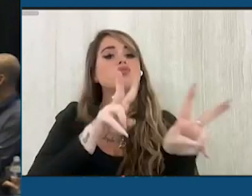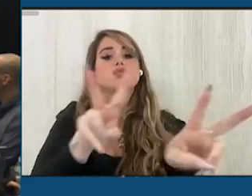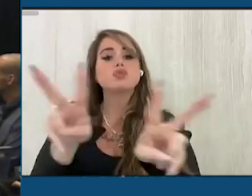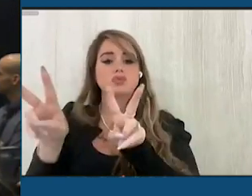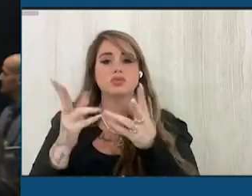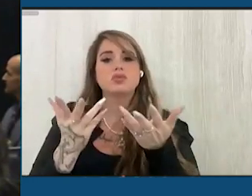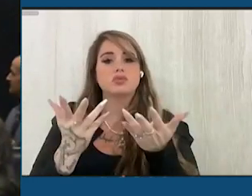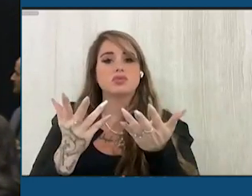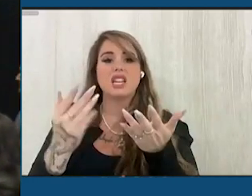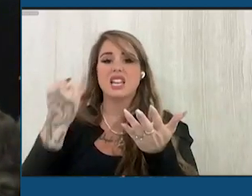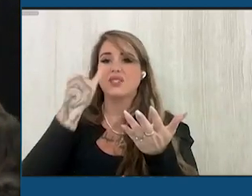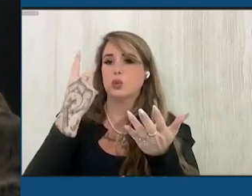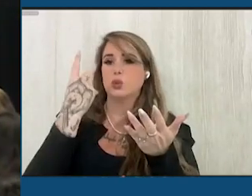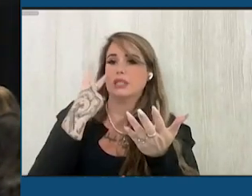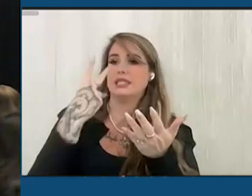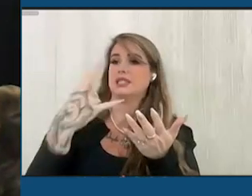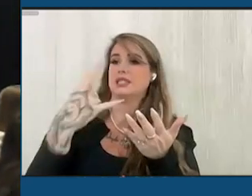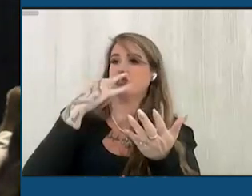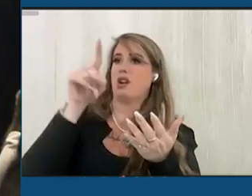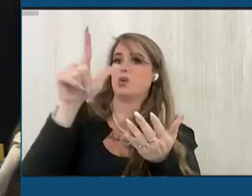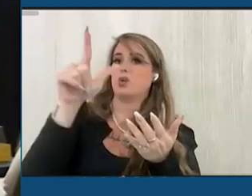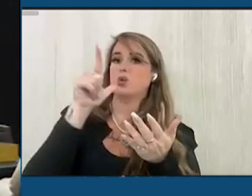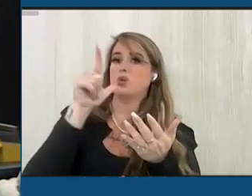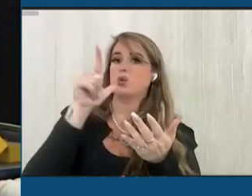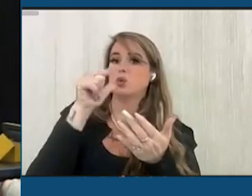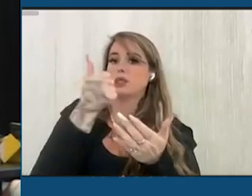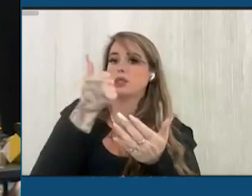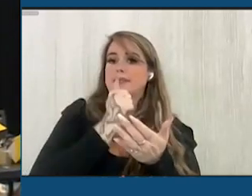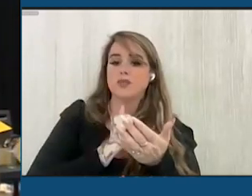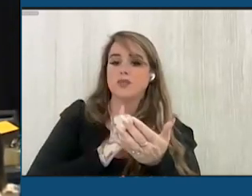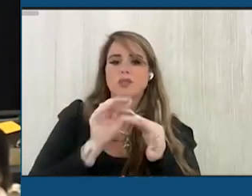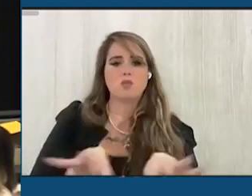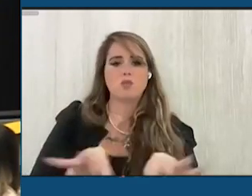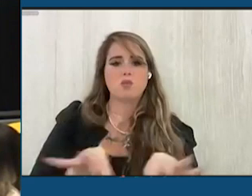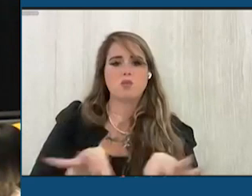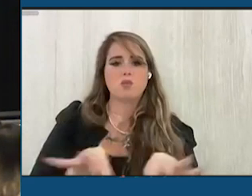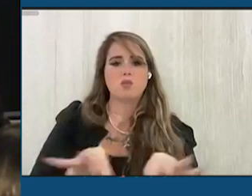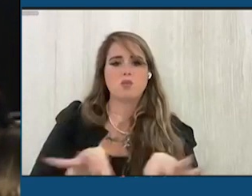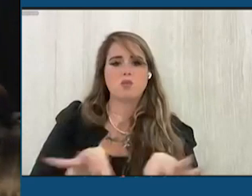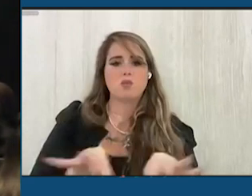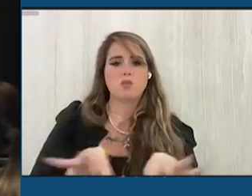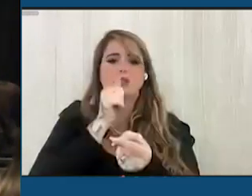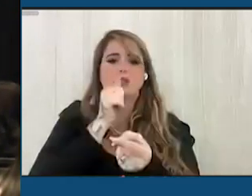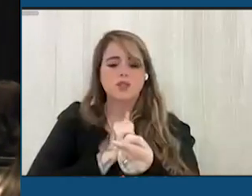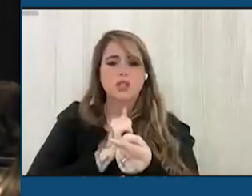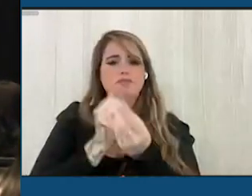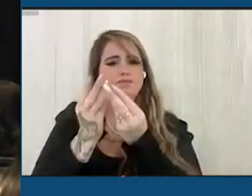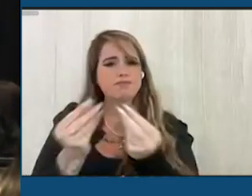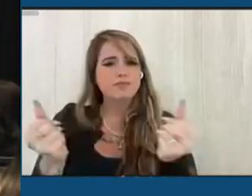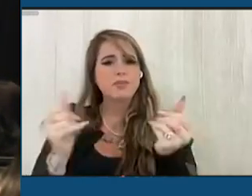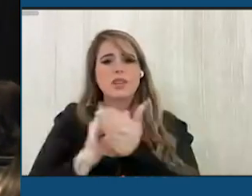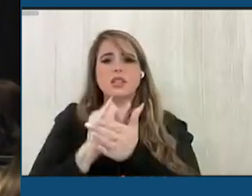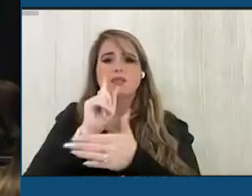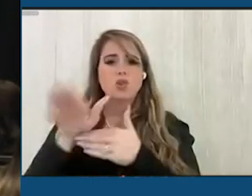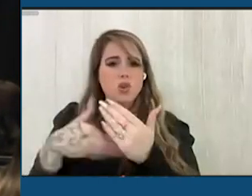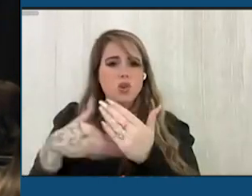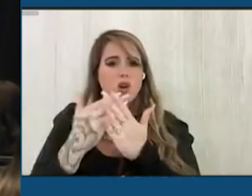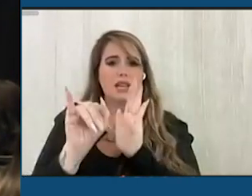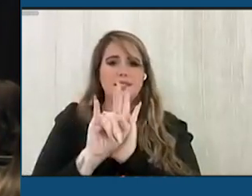there's a child who's suffering, we're finding ways to reduce that suffering. And that has to be for all identities. The second